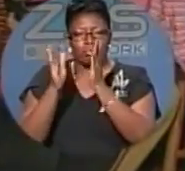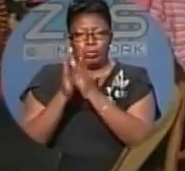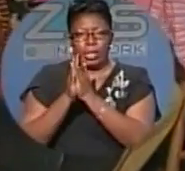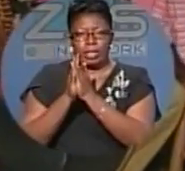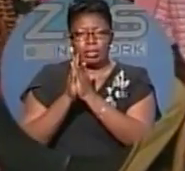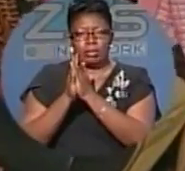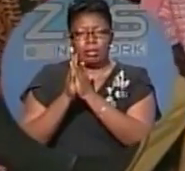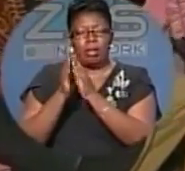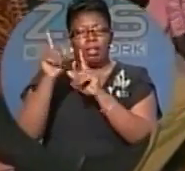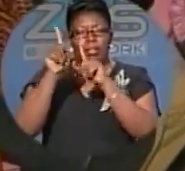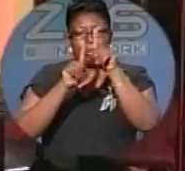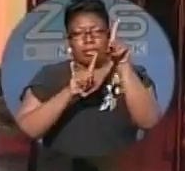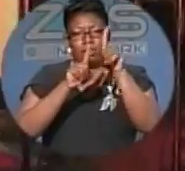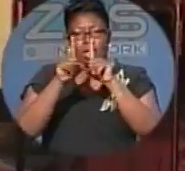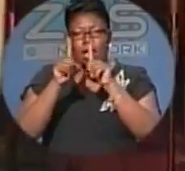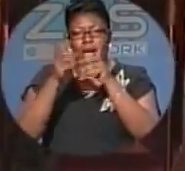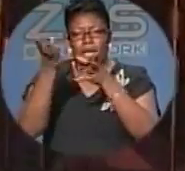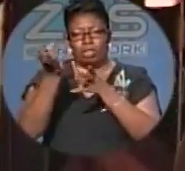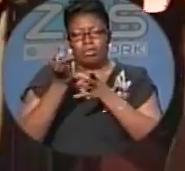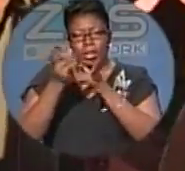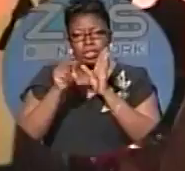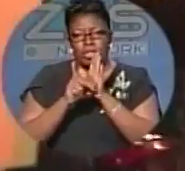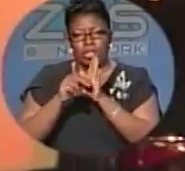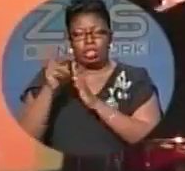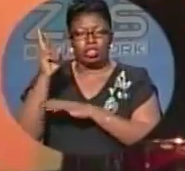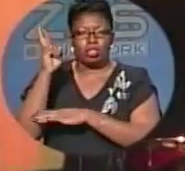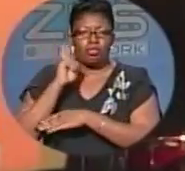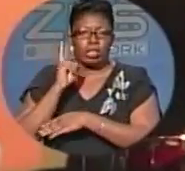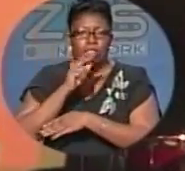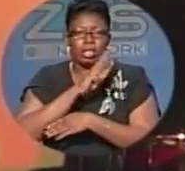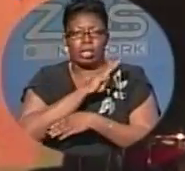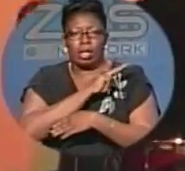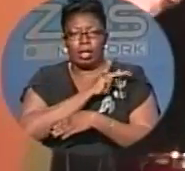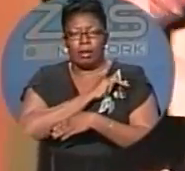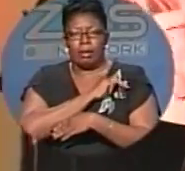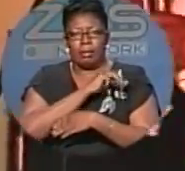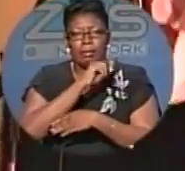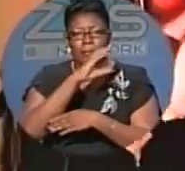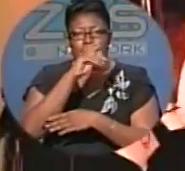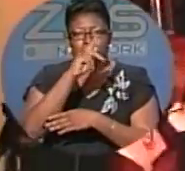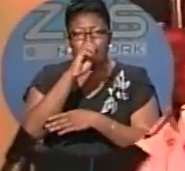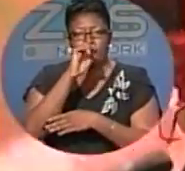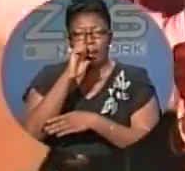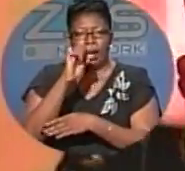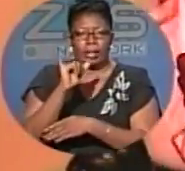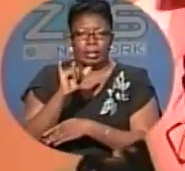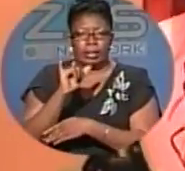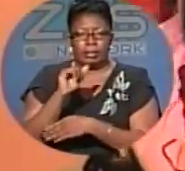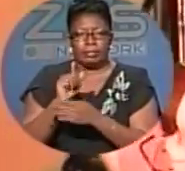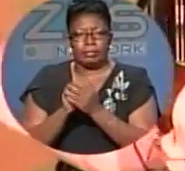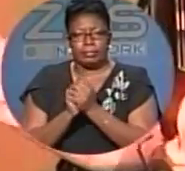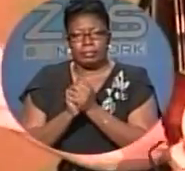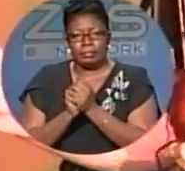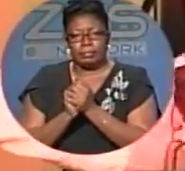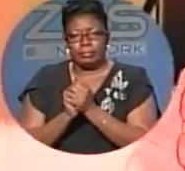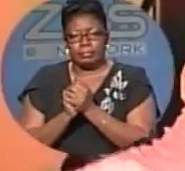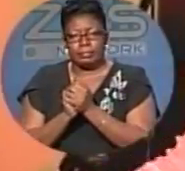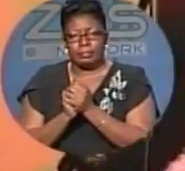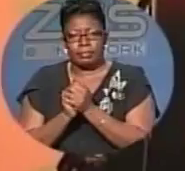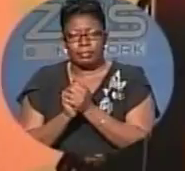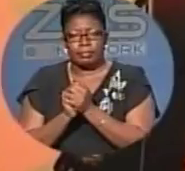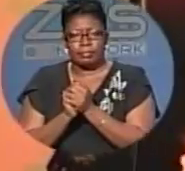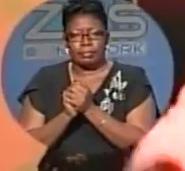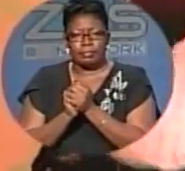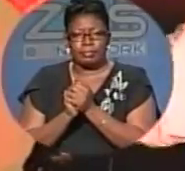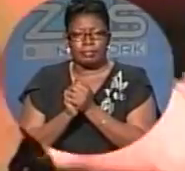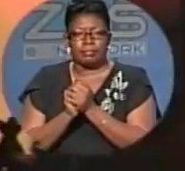attraction, Sister Rachel Mackey. Mary be a light. I teach